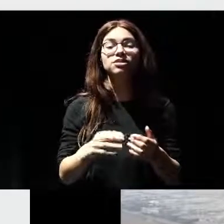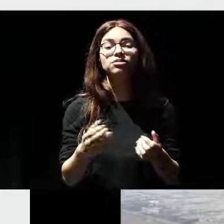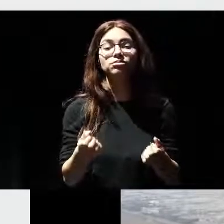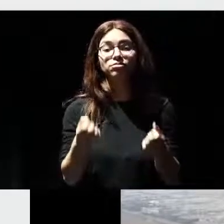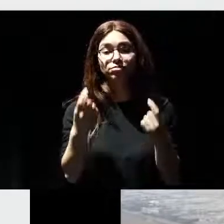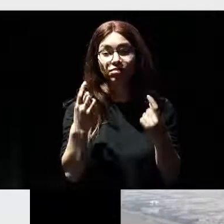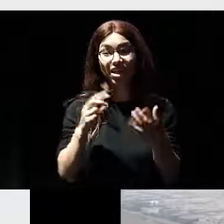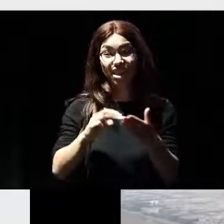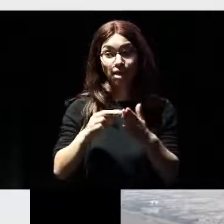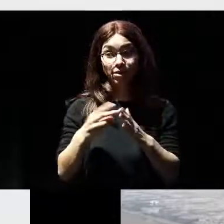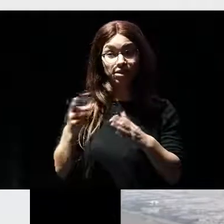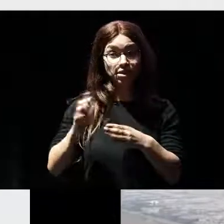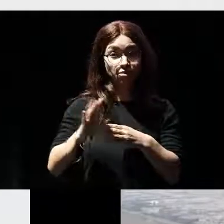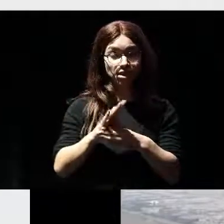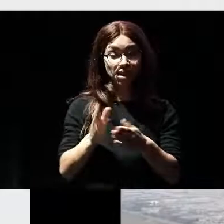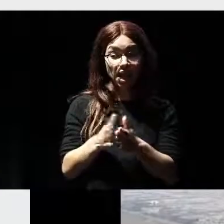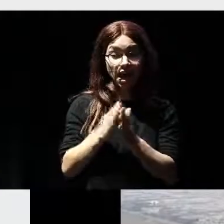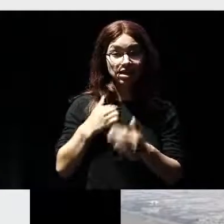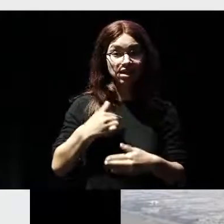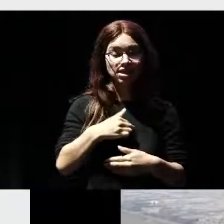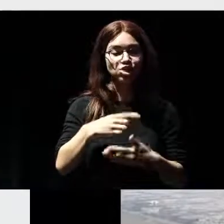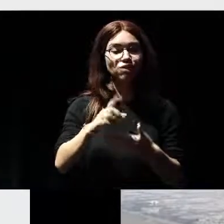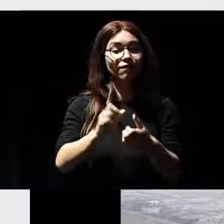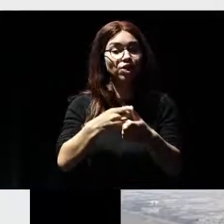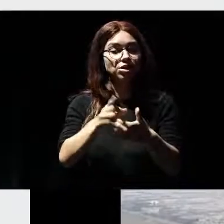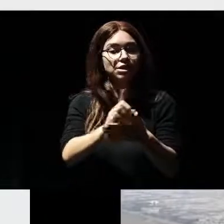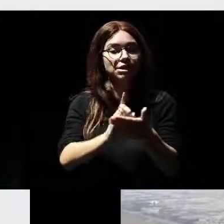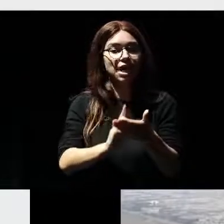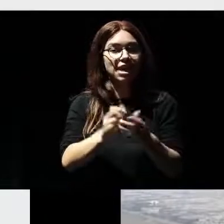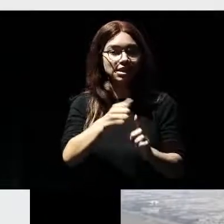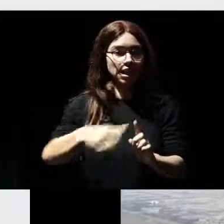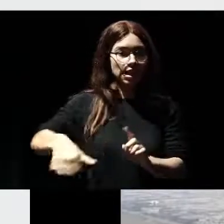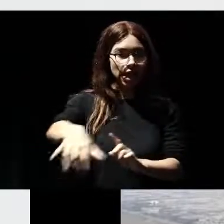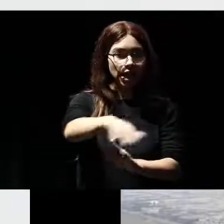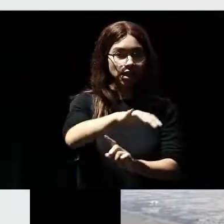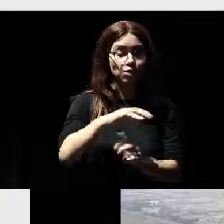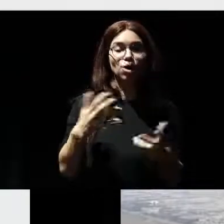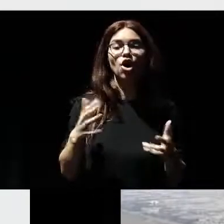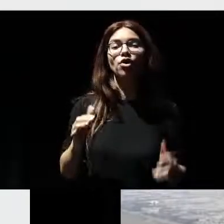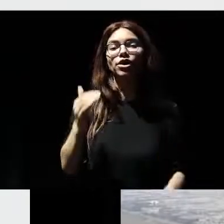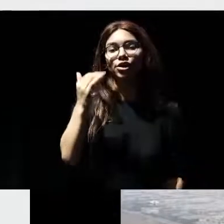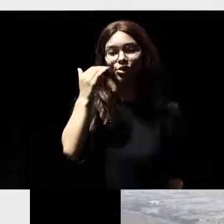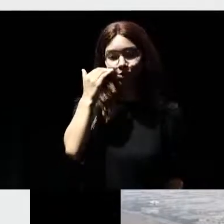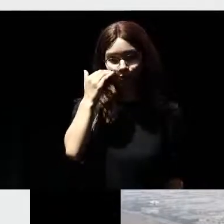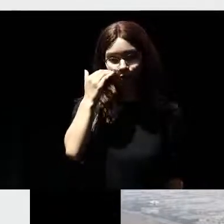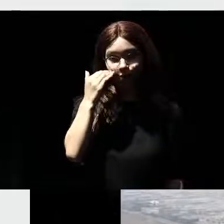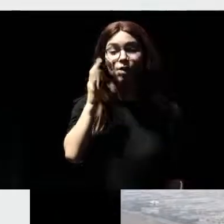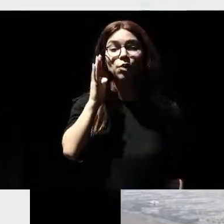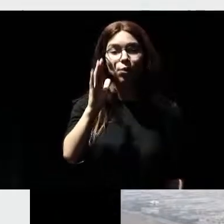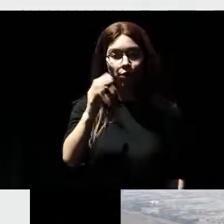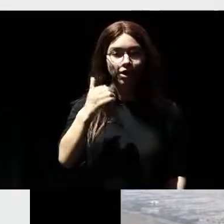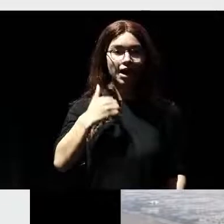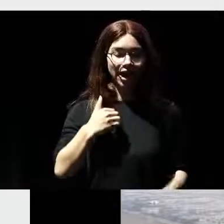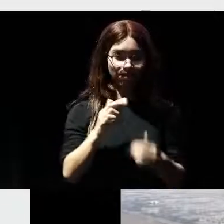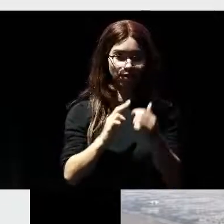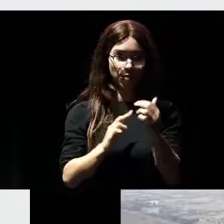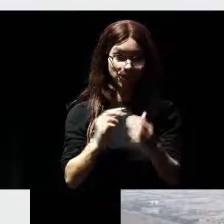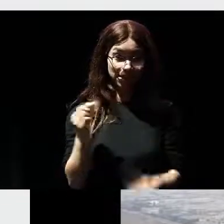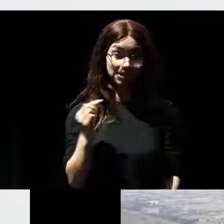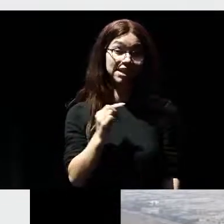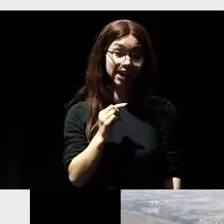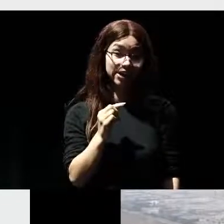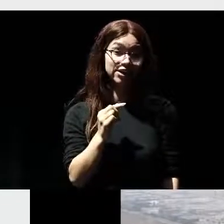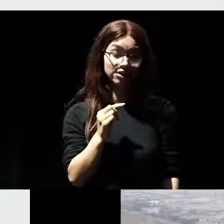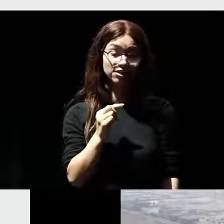and Speyer asked us to design the landscape. We knew that there would be buildings